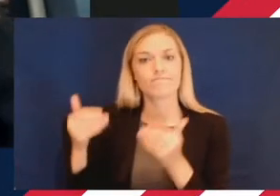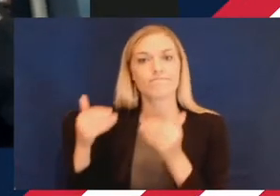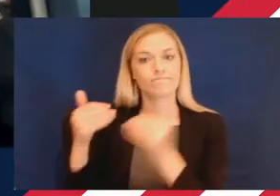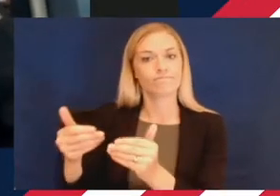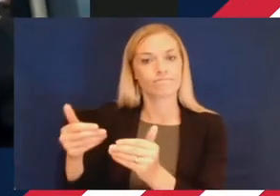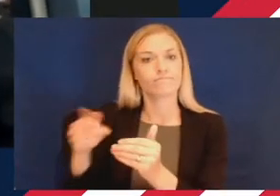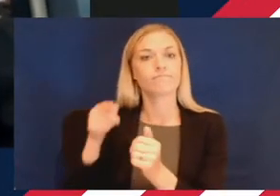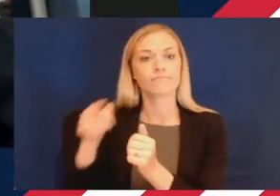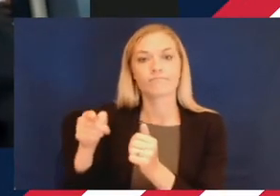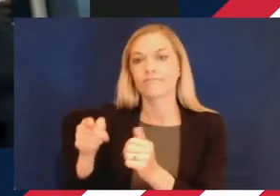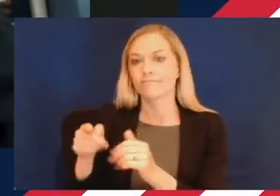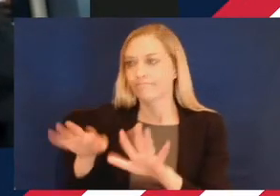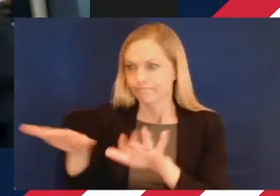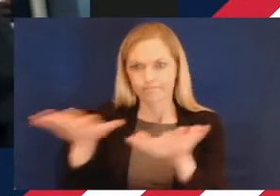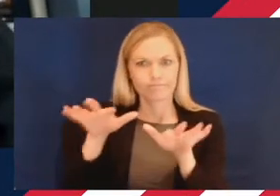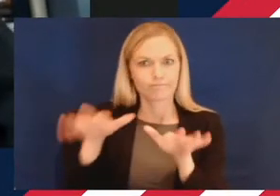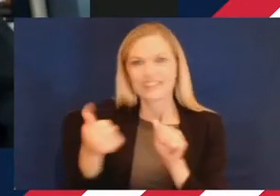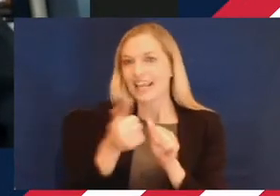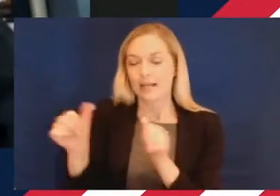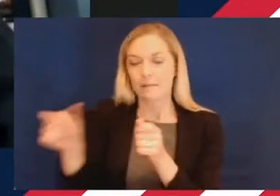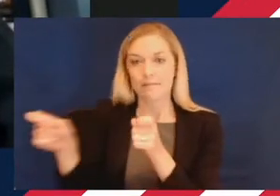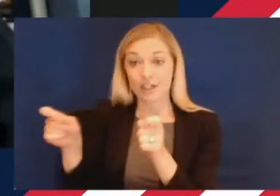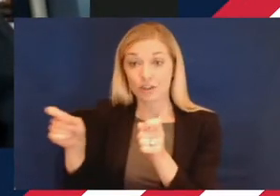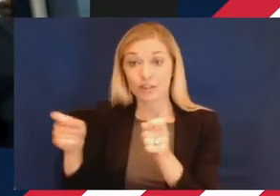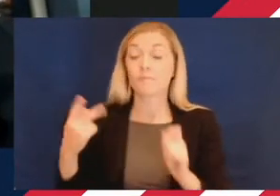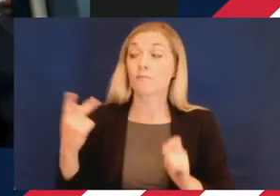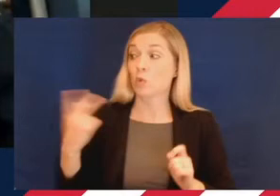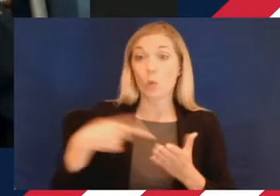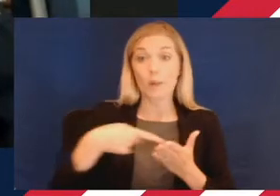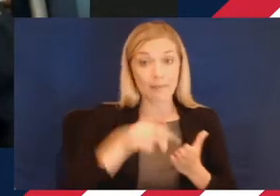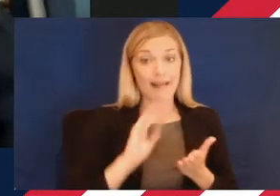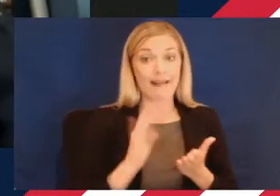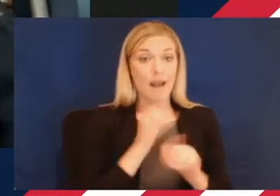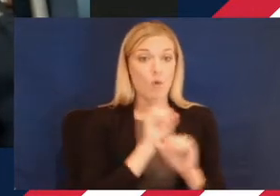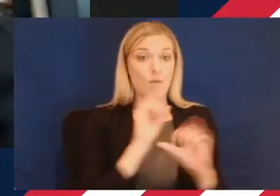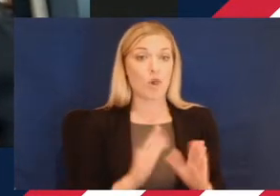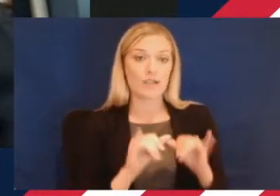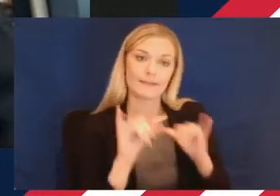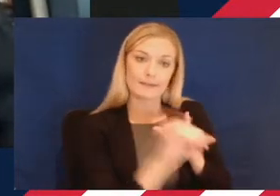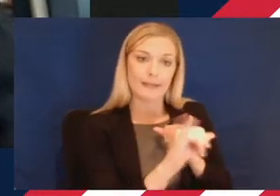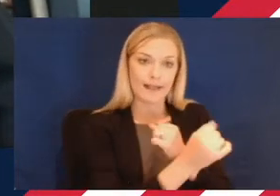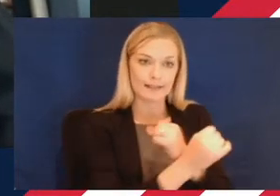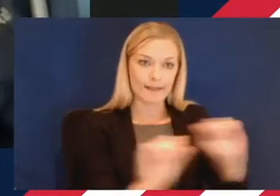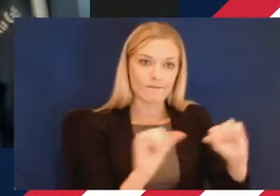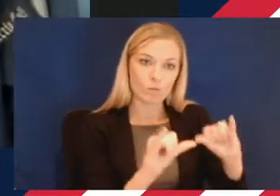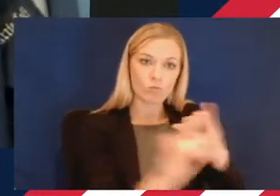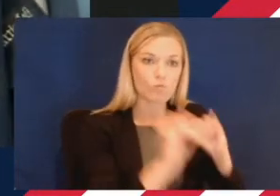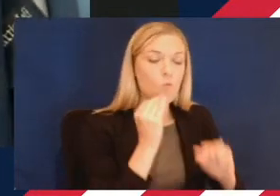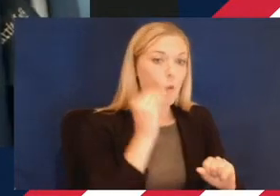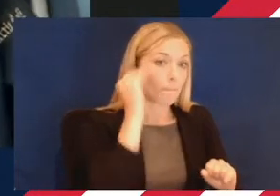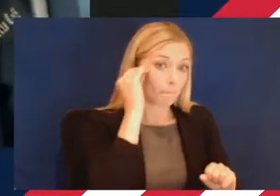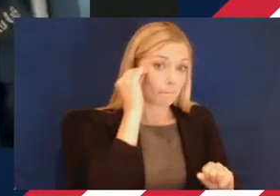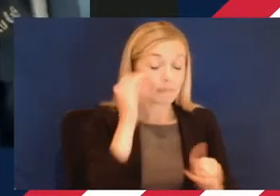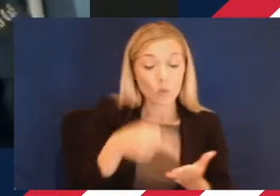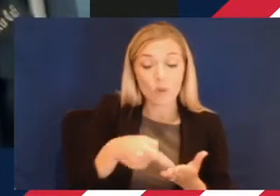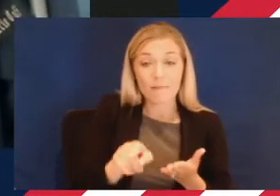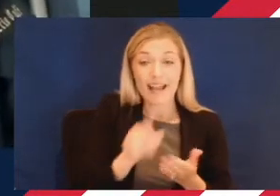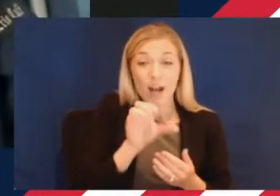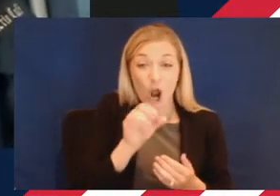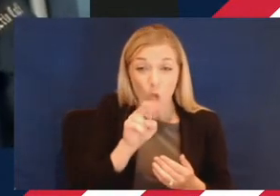our employees to stay home and stay safe. We paid the core employees at 43, we paid